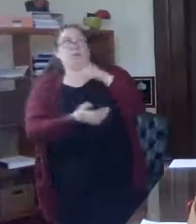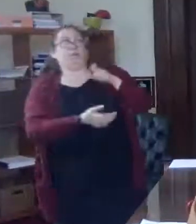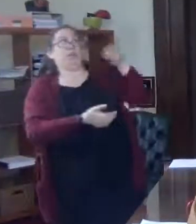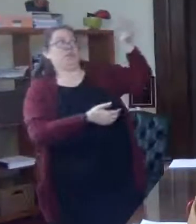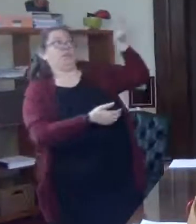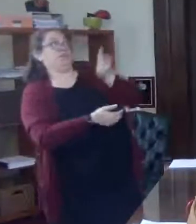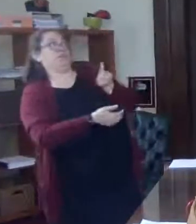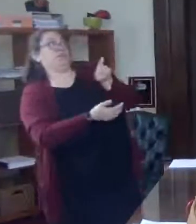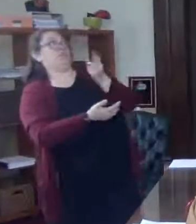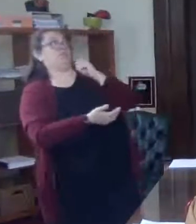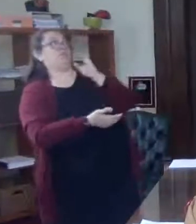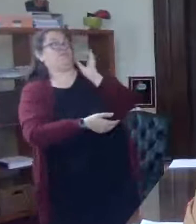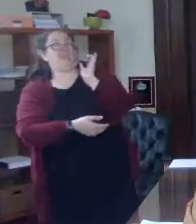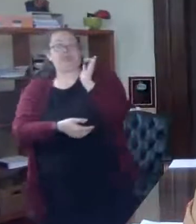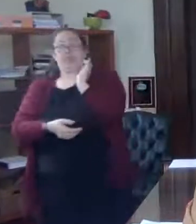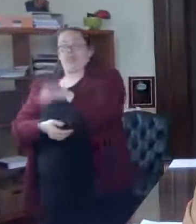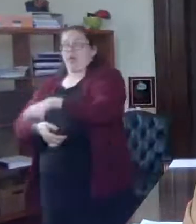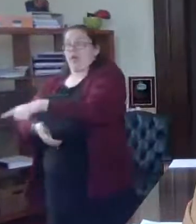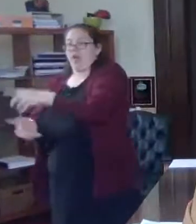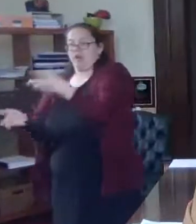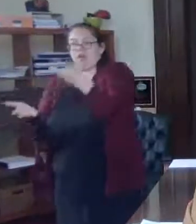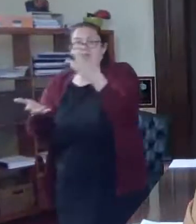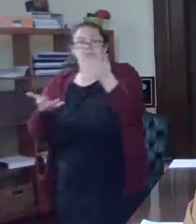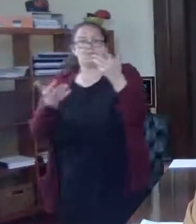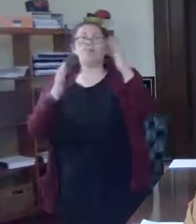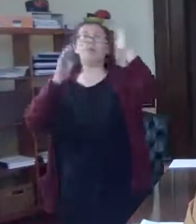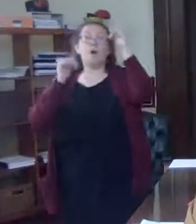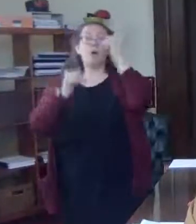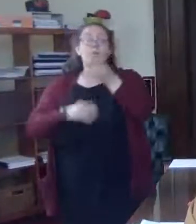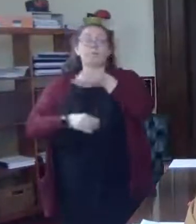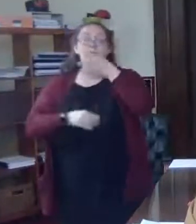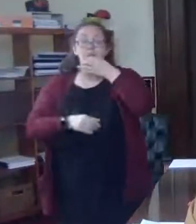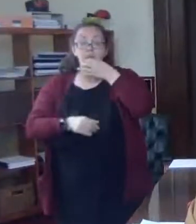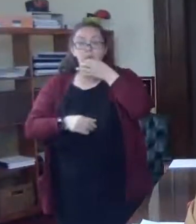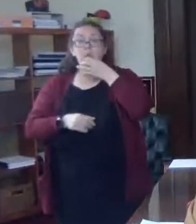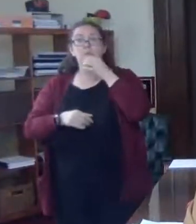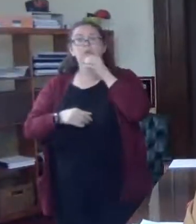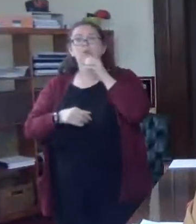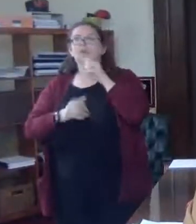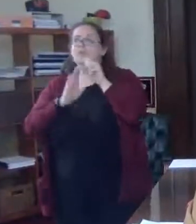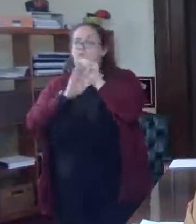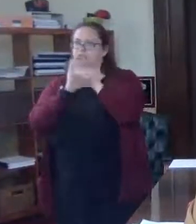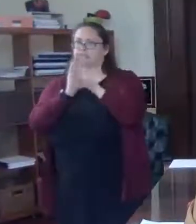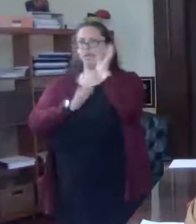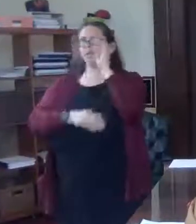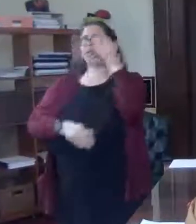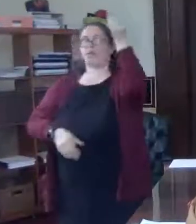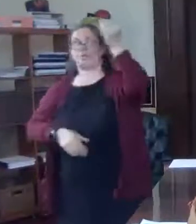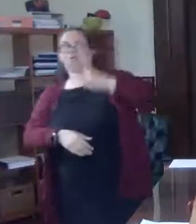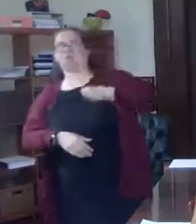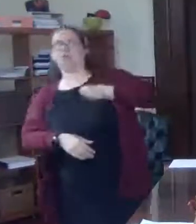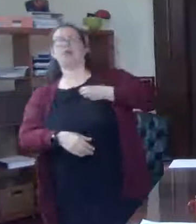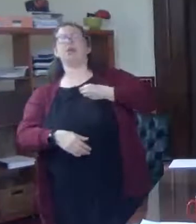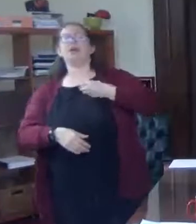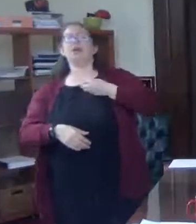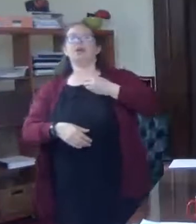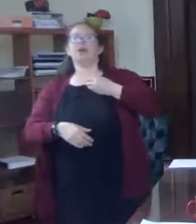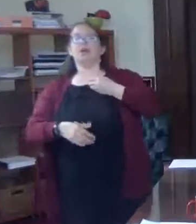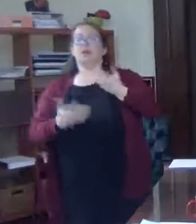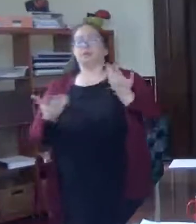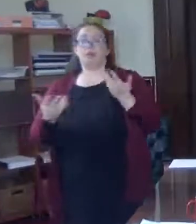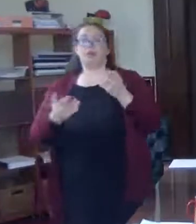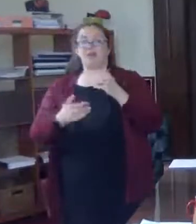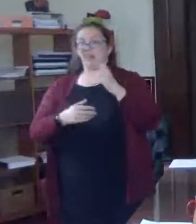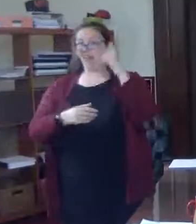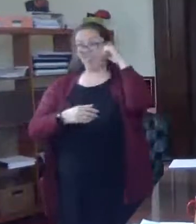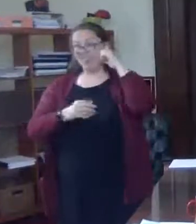so hopefully the state will pass through some of those funds to the local level. Now, I don't believe the state has received